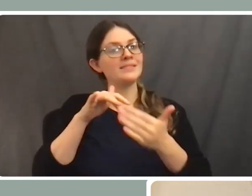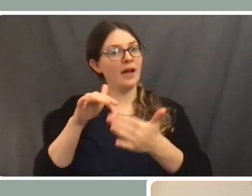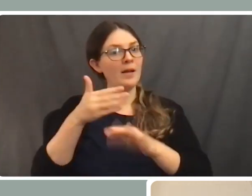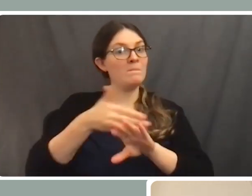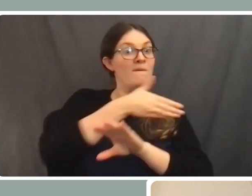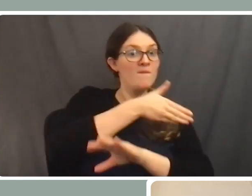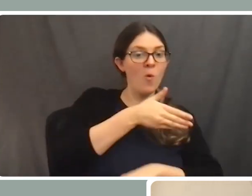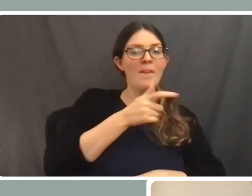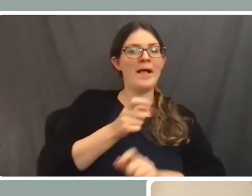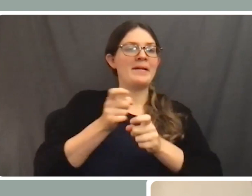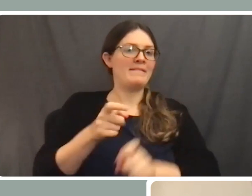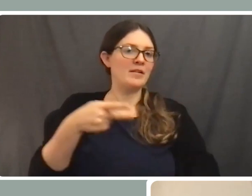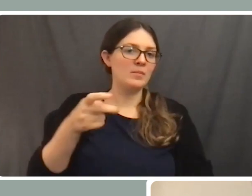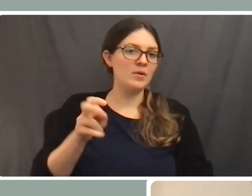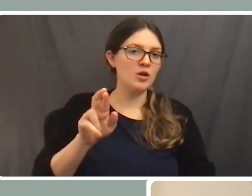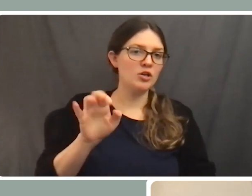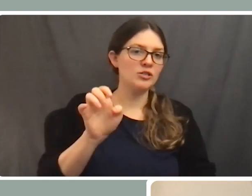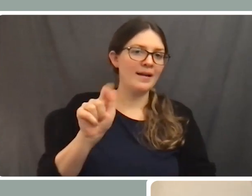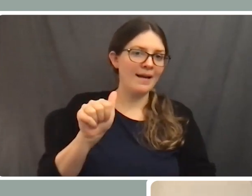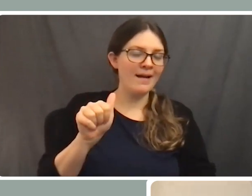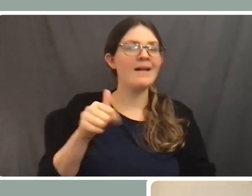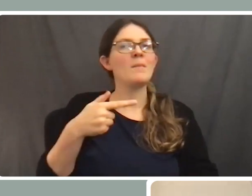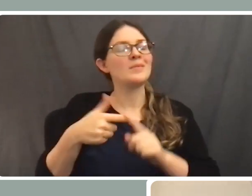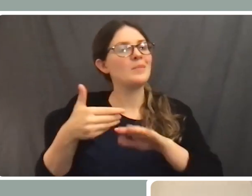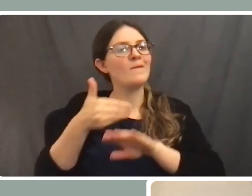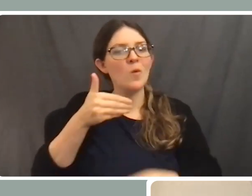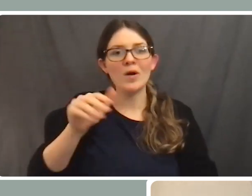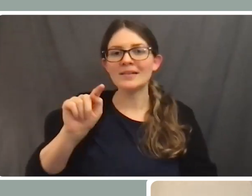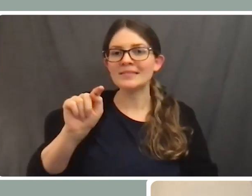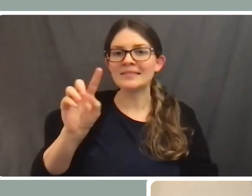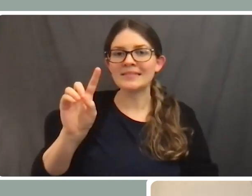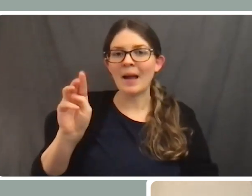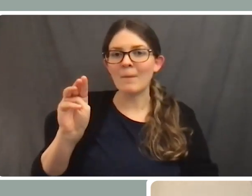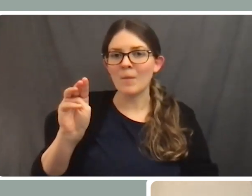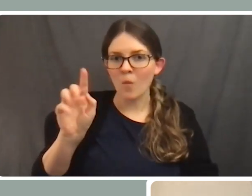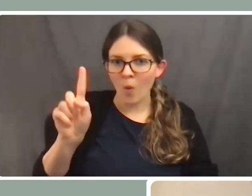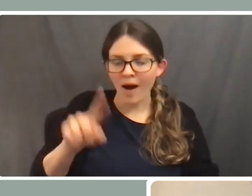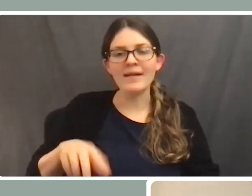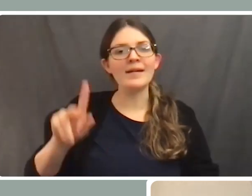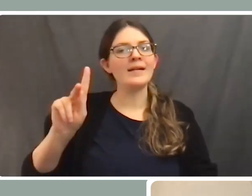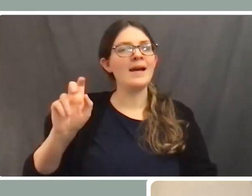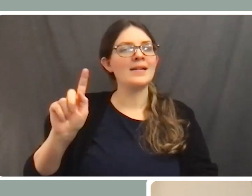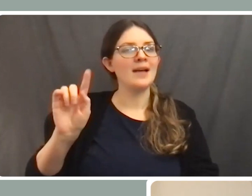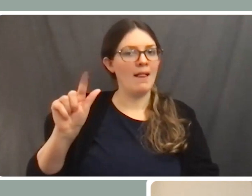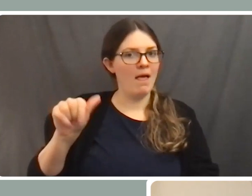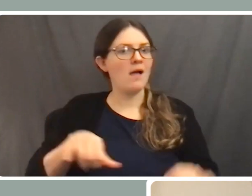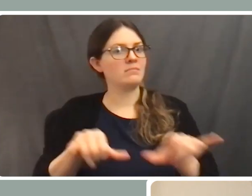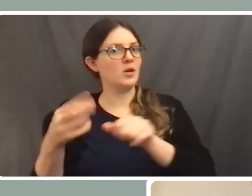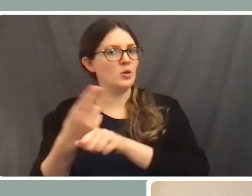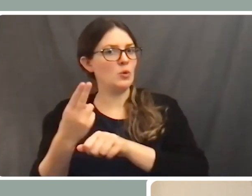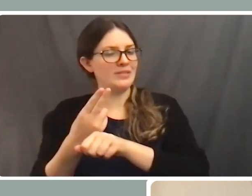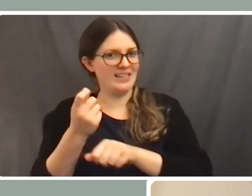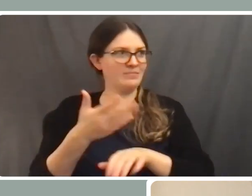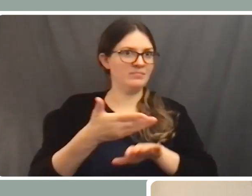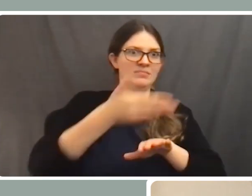standard. And it was also studied before TDM1 or Kadcyla was part of the standard. And so we have no idea, those